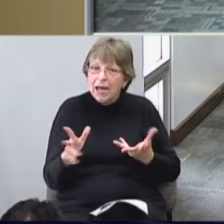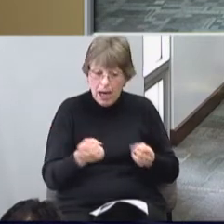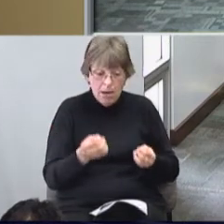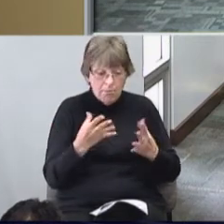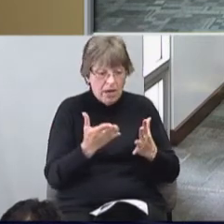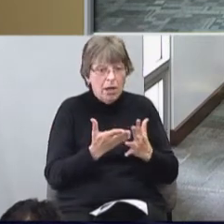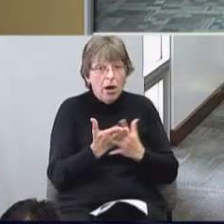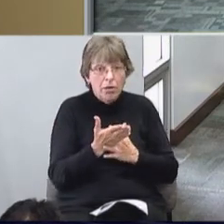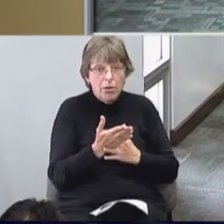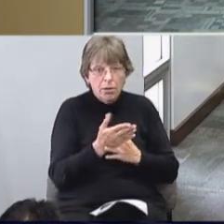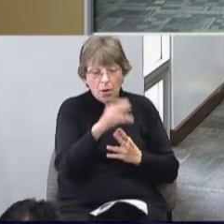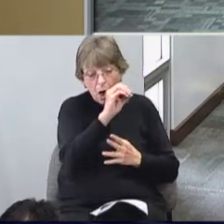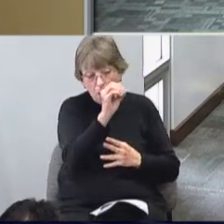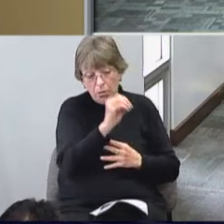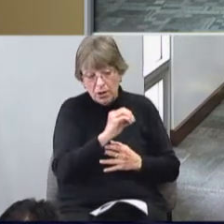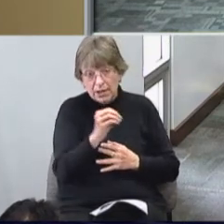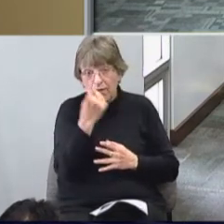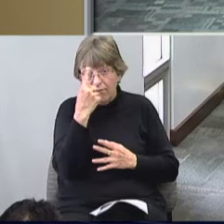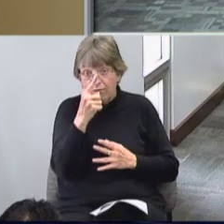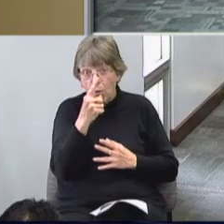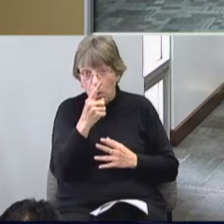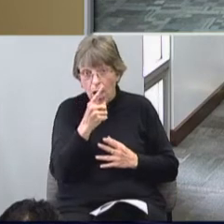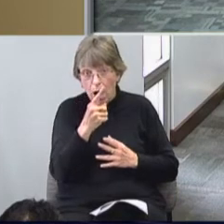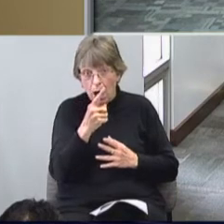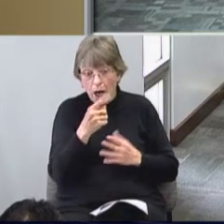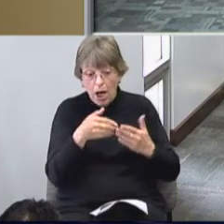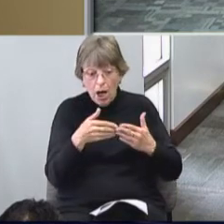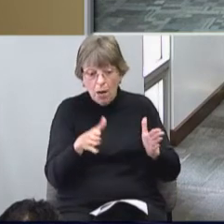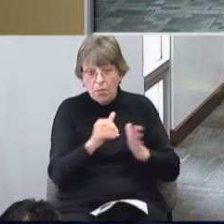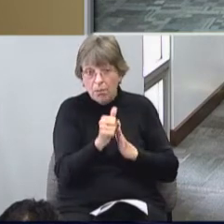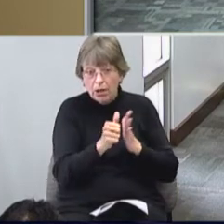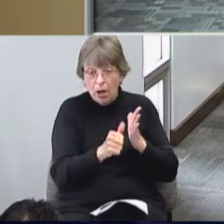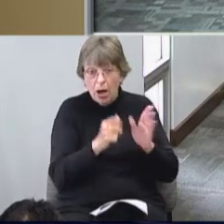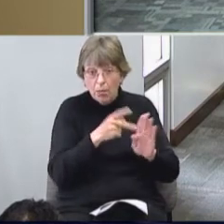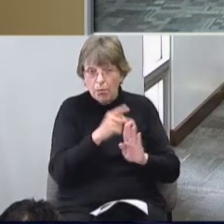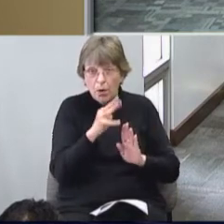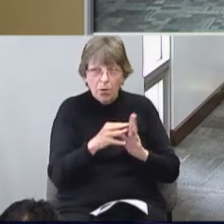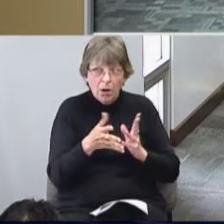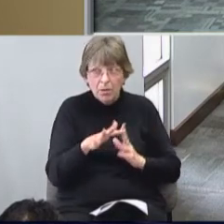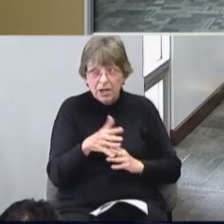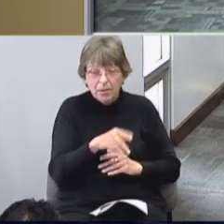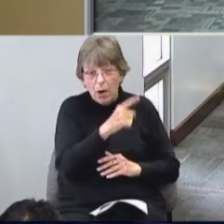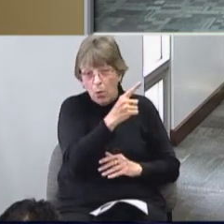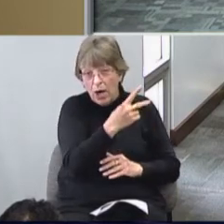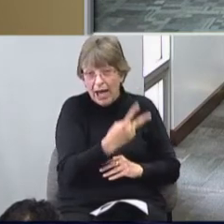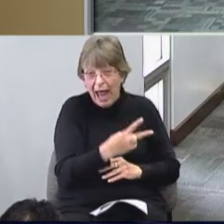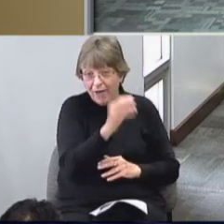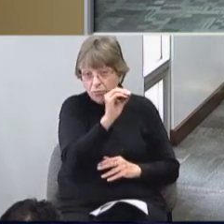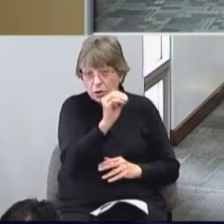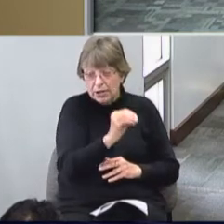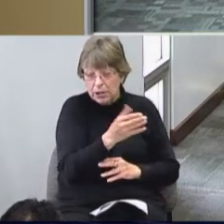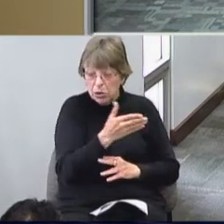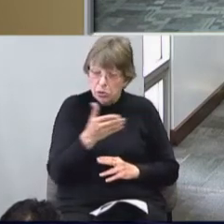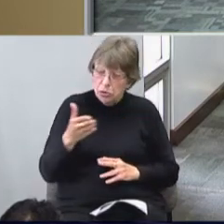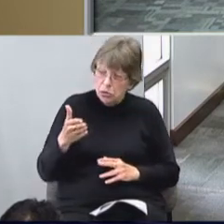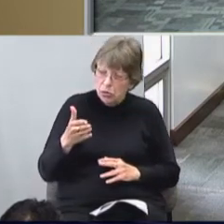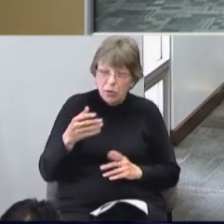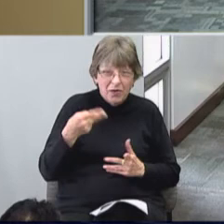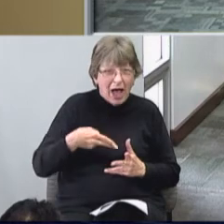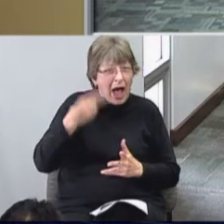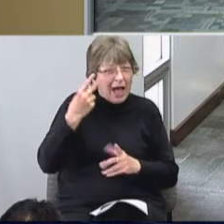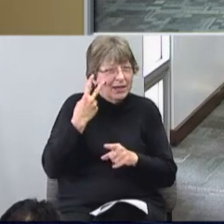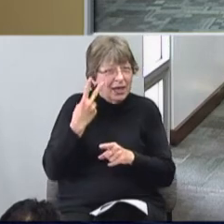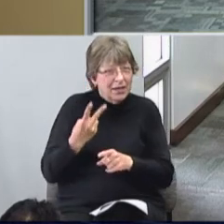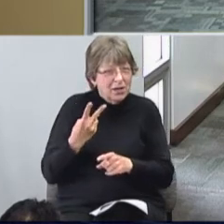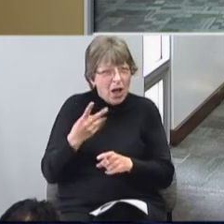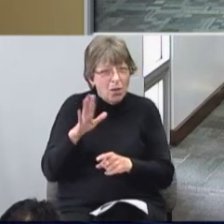a percent for public art program, which ranges anywhere from about 0.5% to the highest I've seen